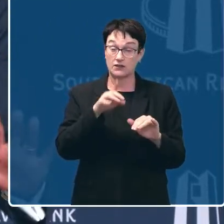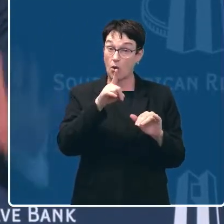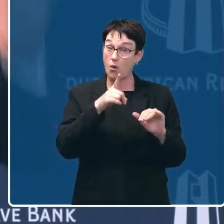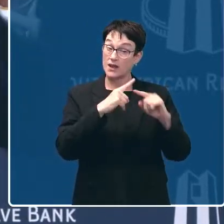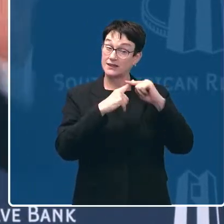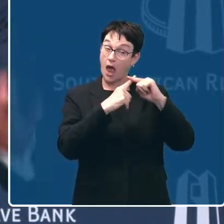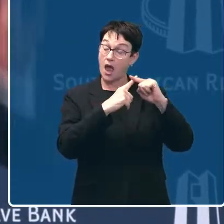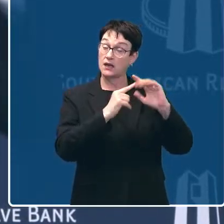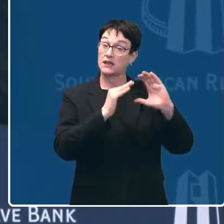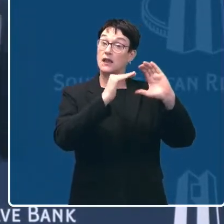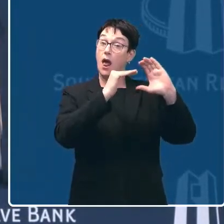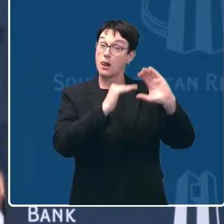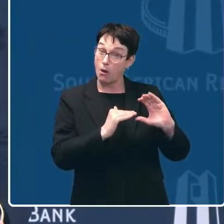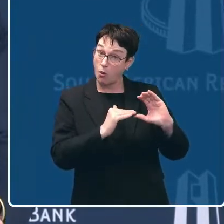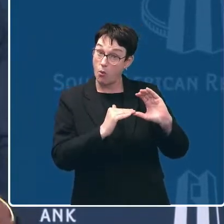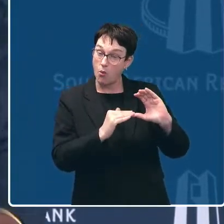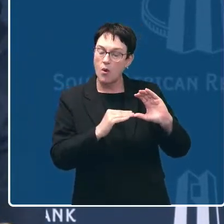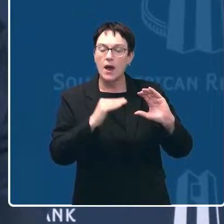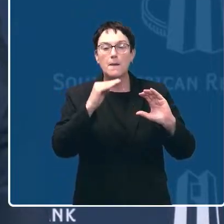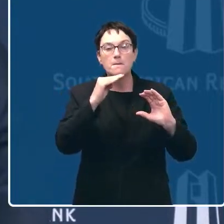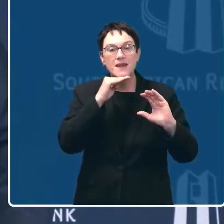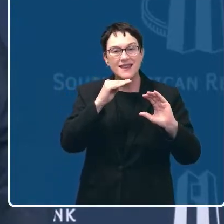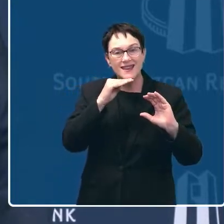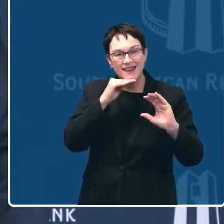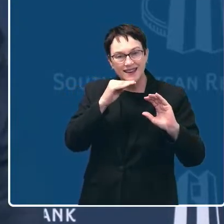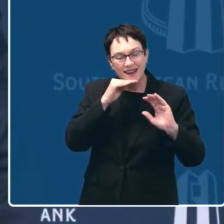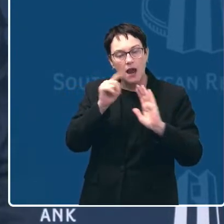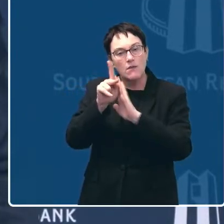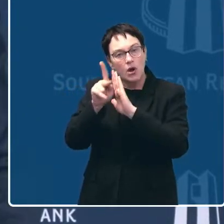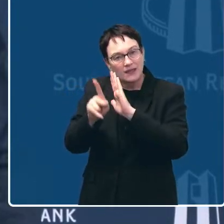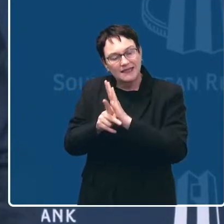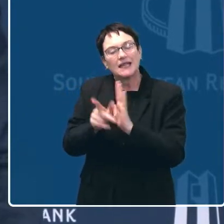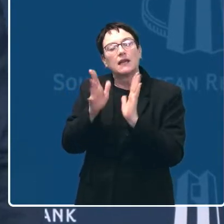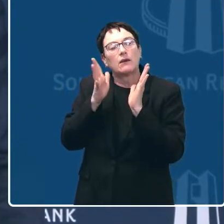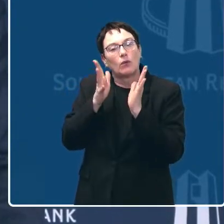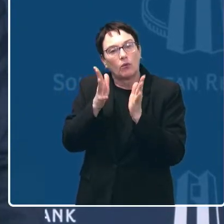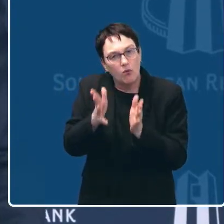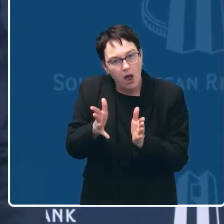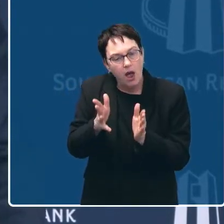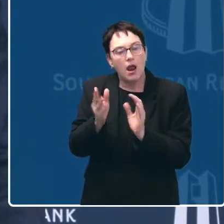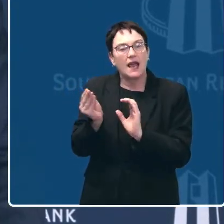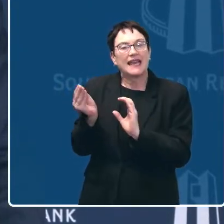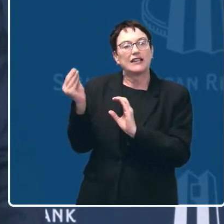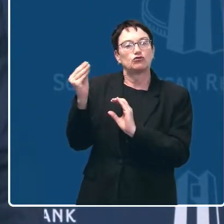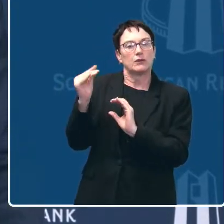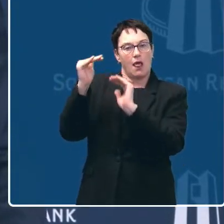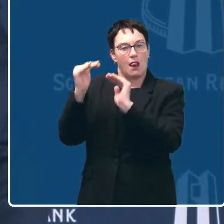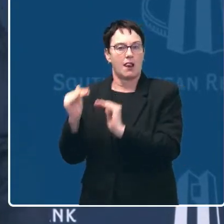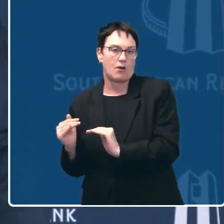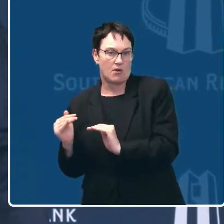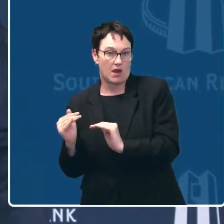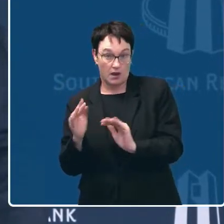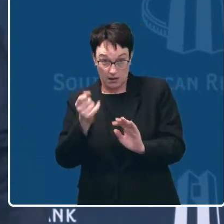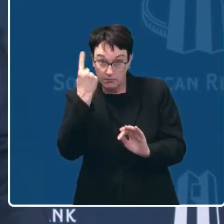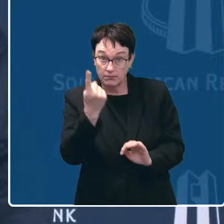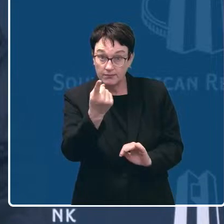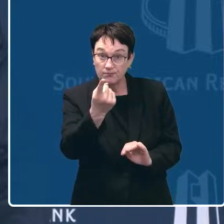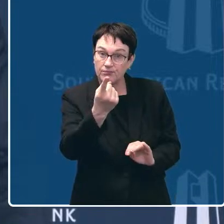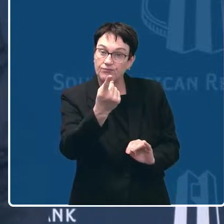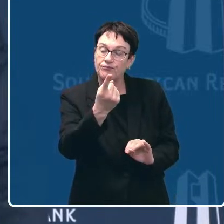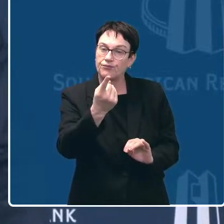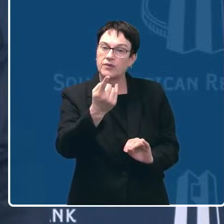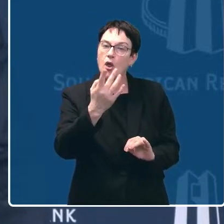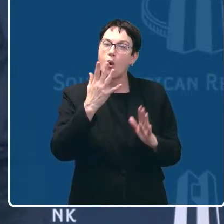target will bring structurally lower interest rates. If you get it. So it will